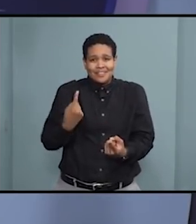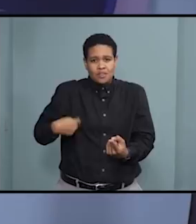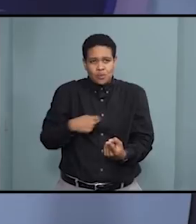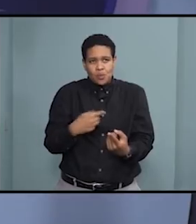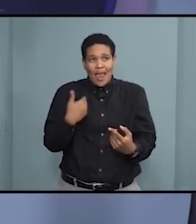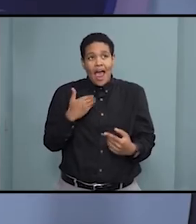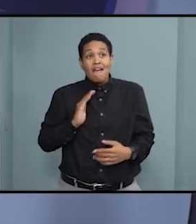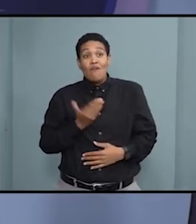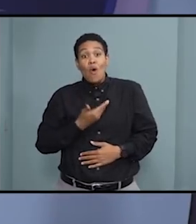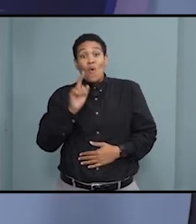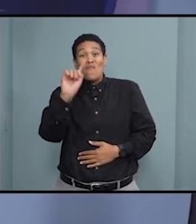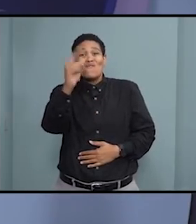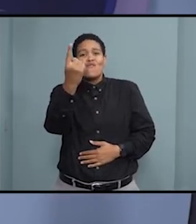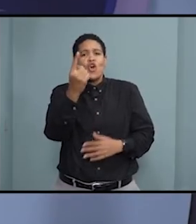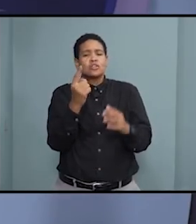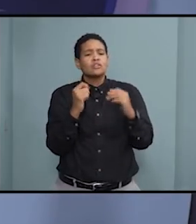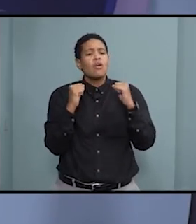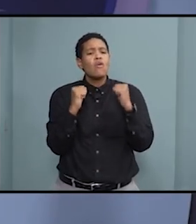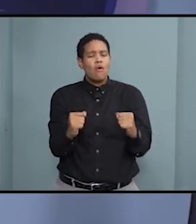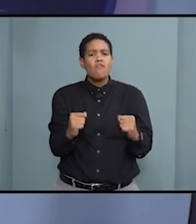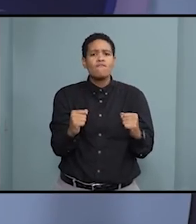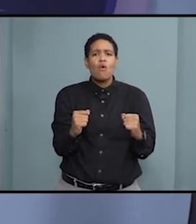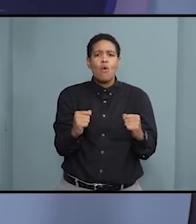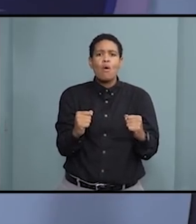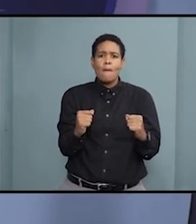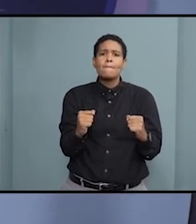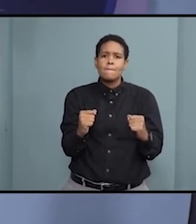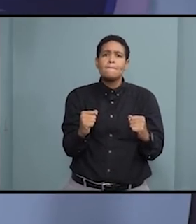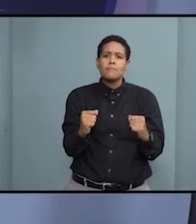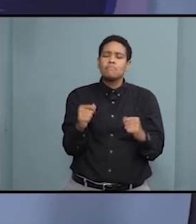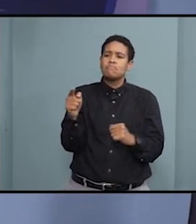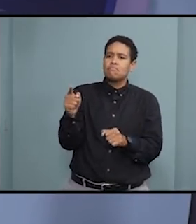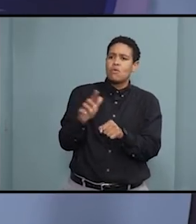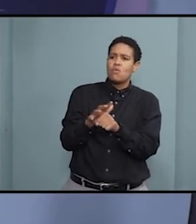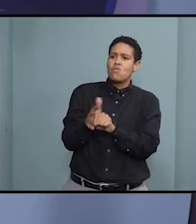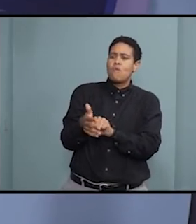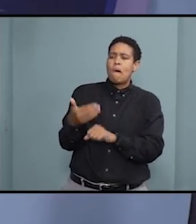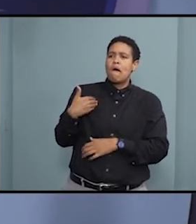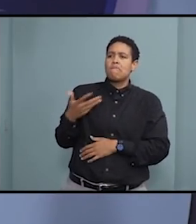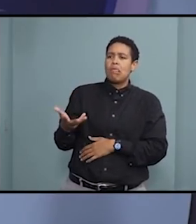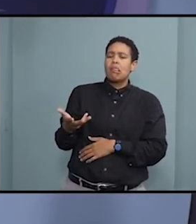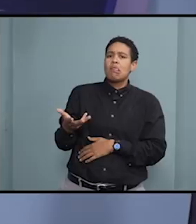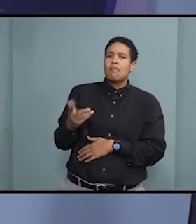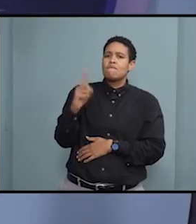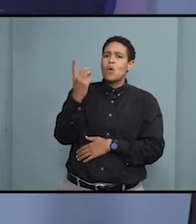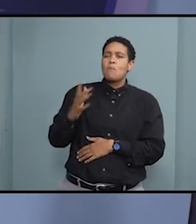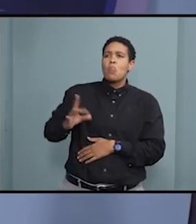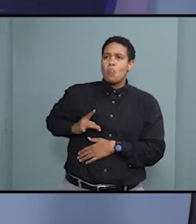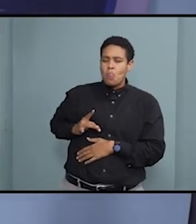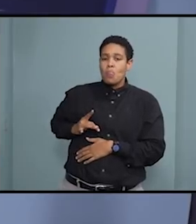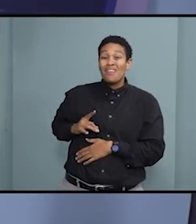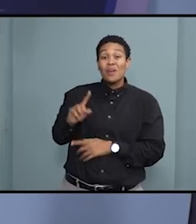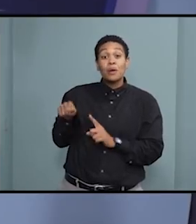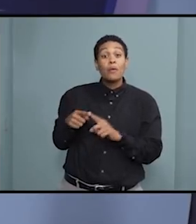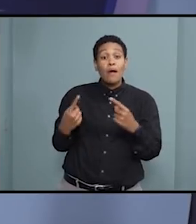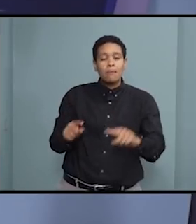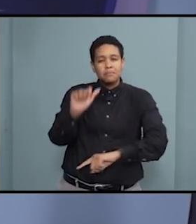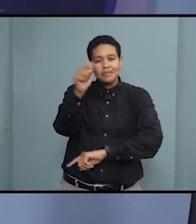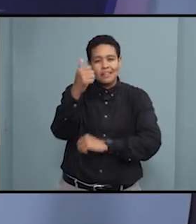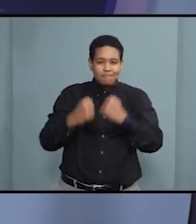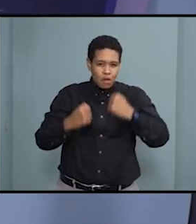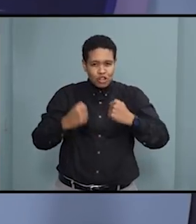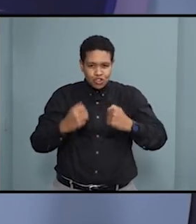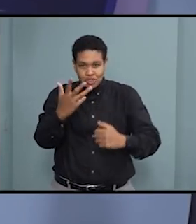our first confirmed case of COVID-19, and that was on the 10th of